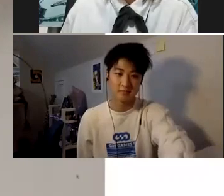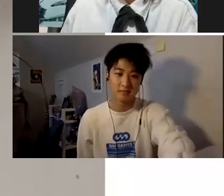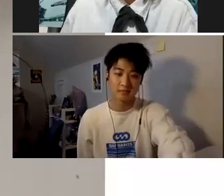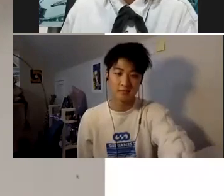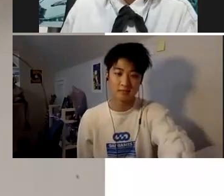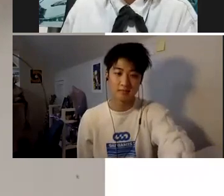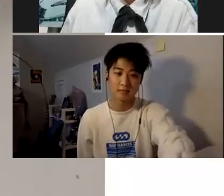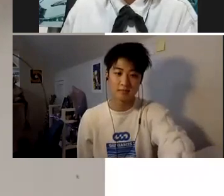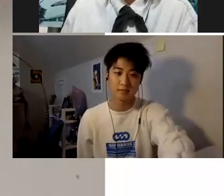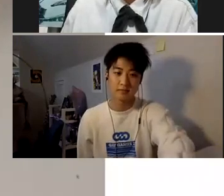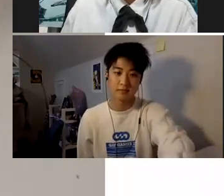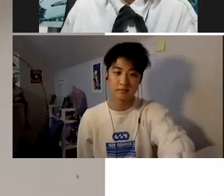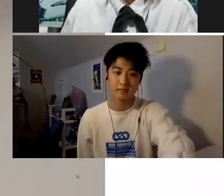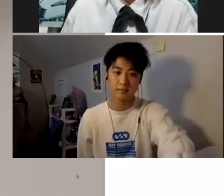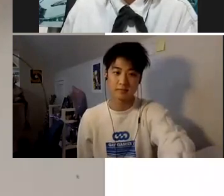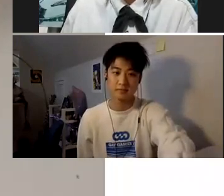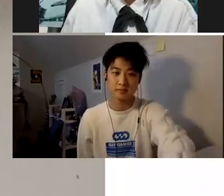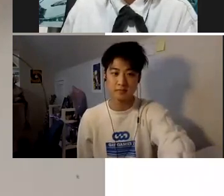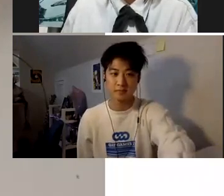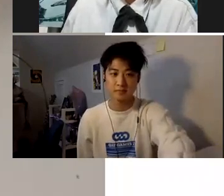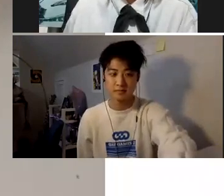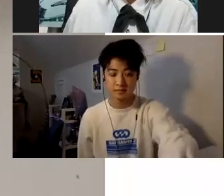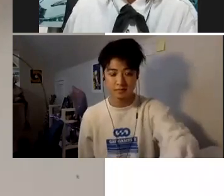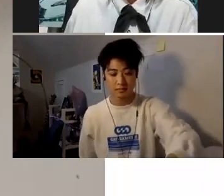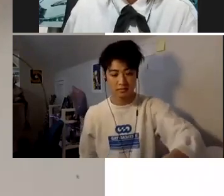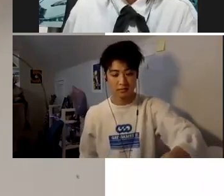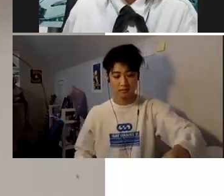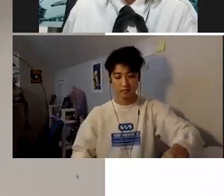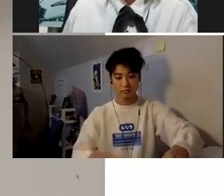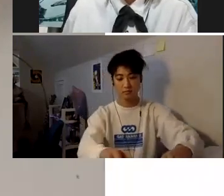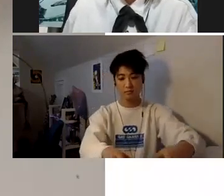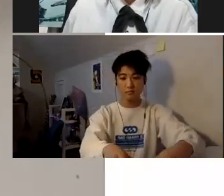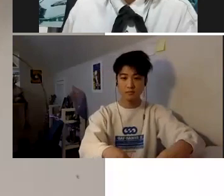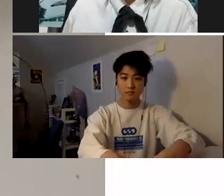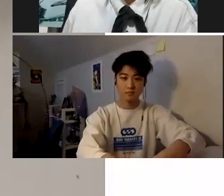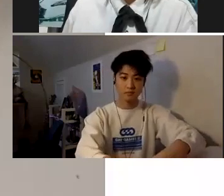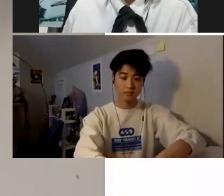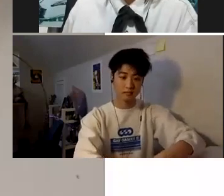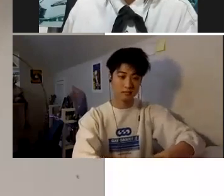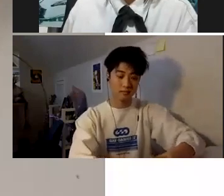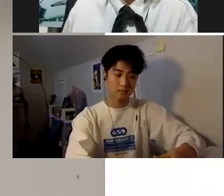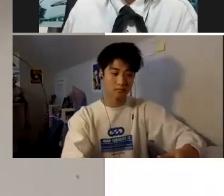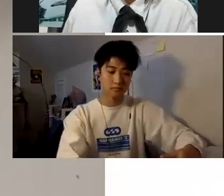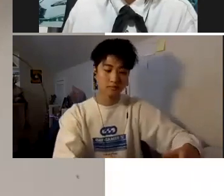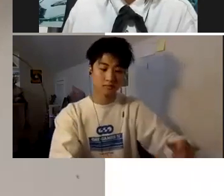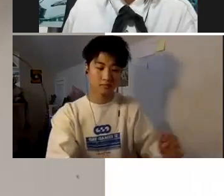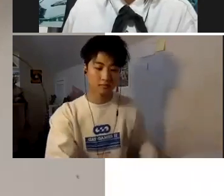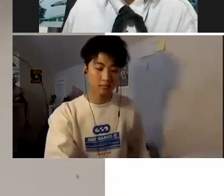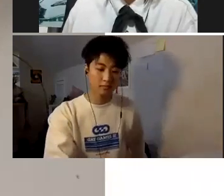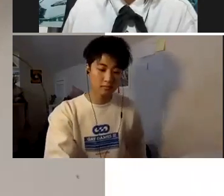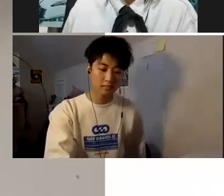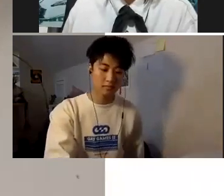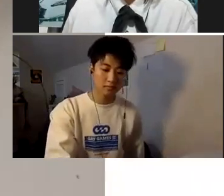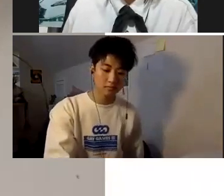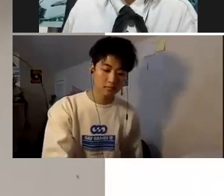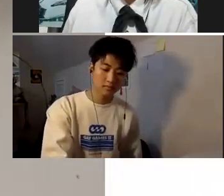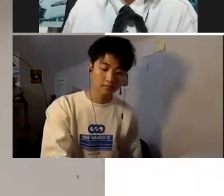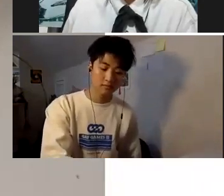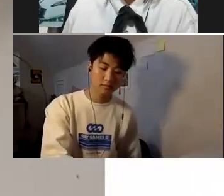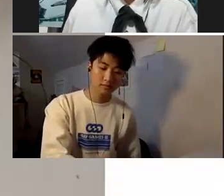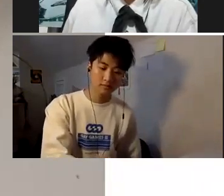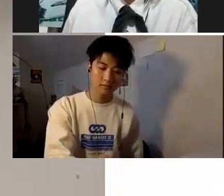work. So every print that you'll see, the artist individually rubbed over the back of it to transfer the